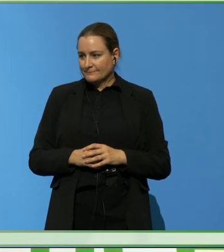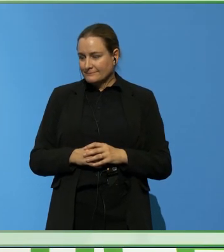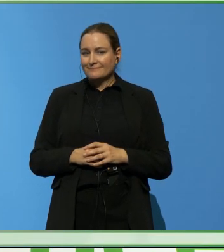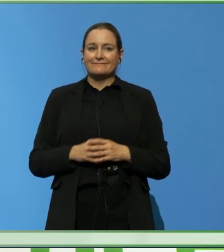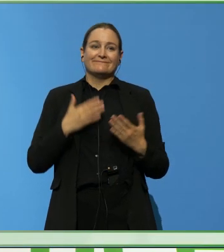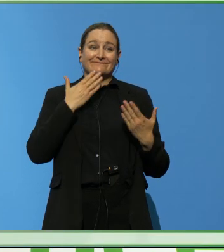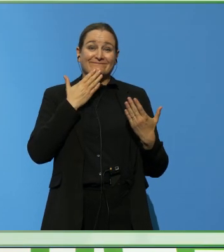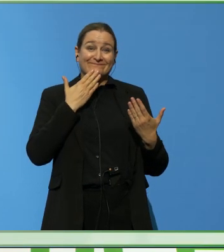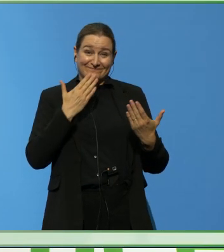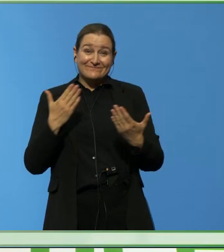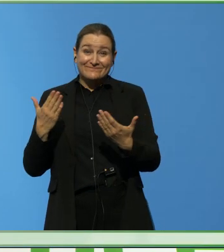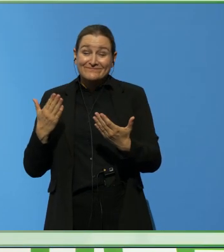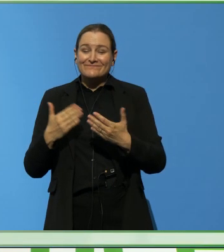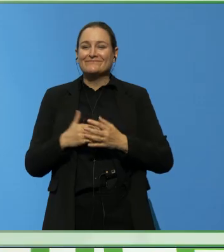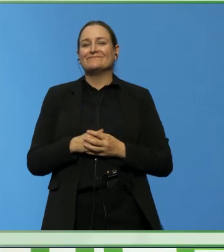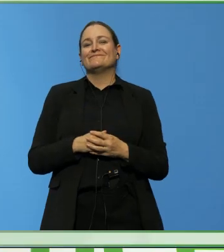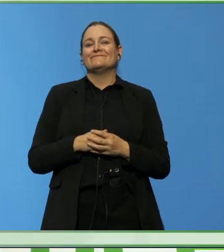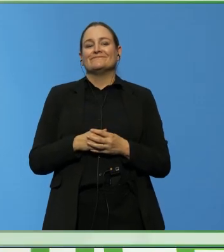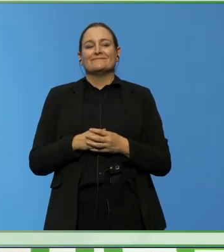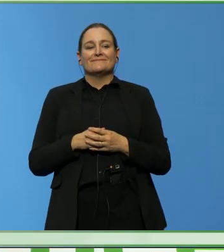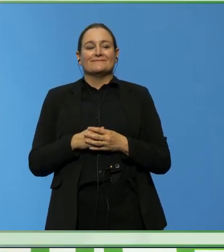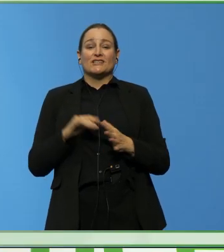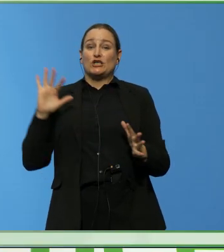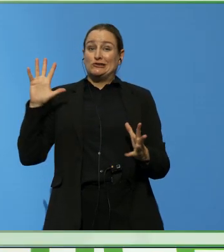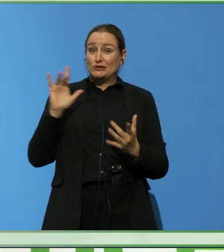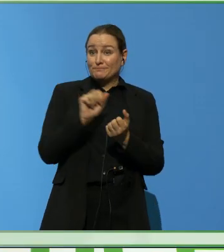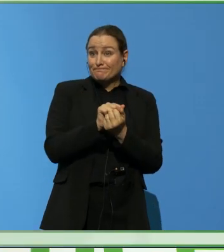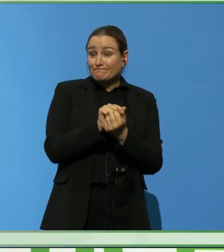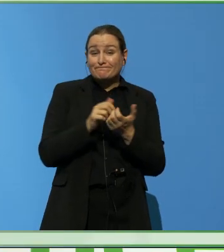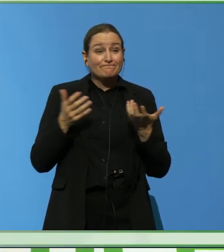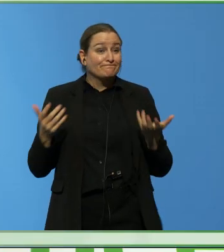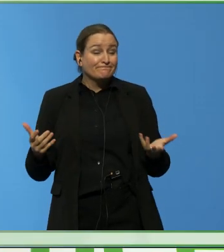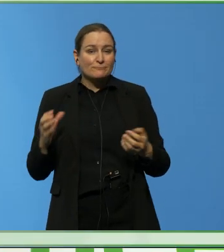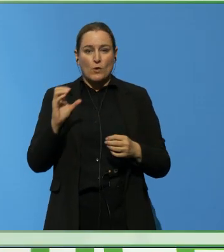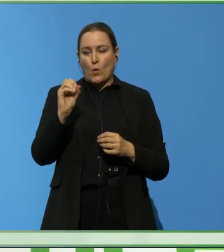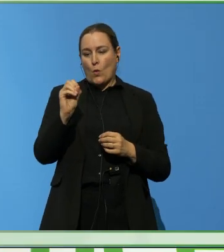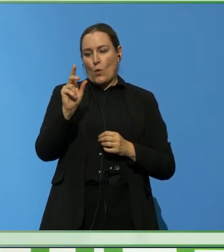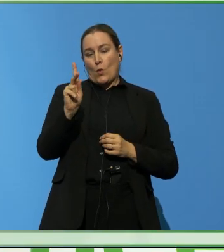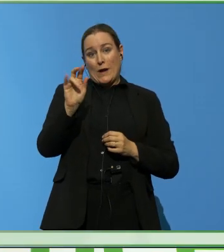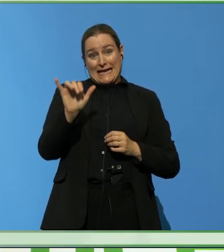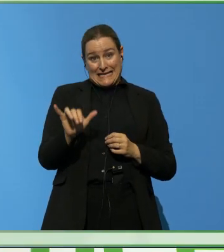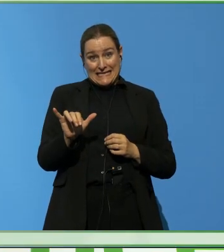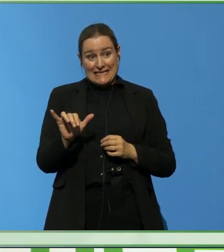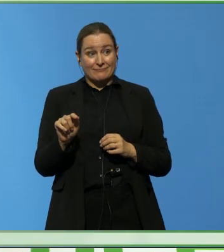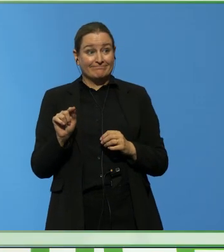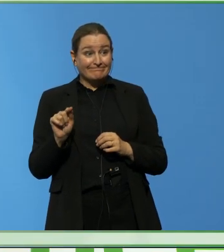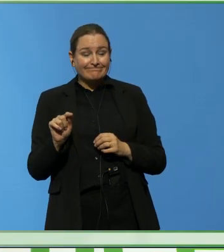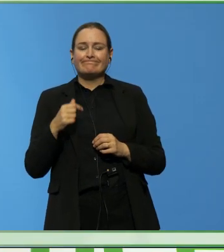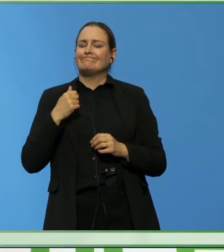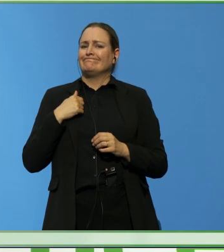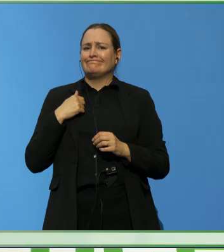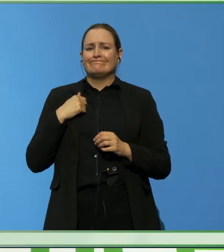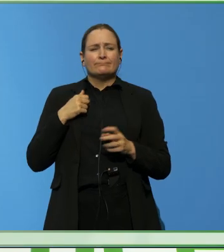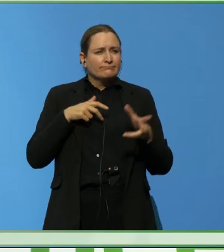Thank you. So to wrap us up, on Oki, we continuously document and publish all the evidence and